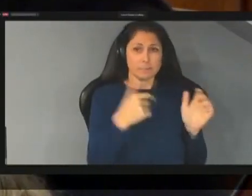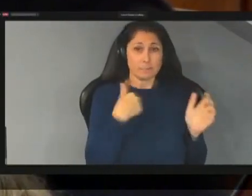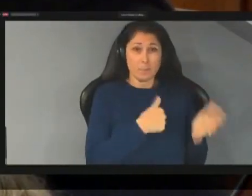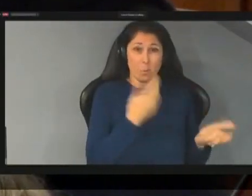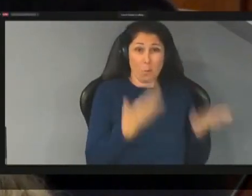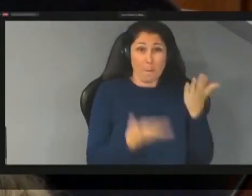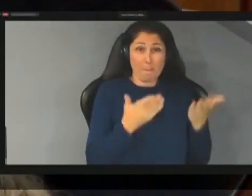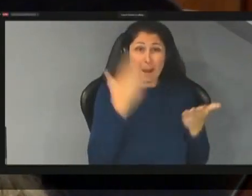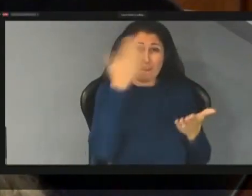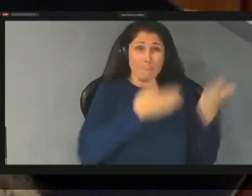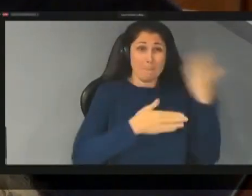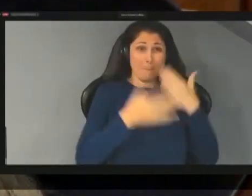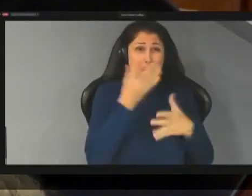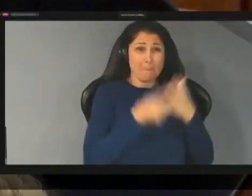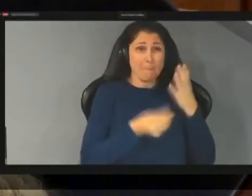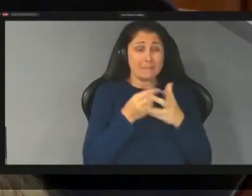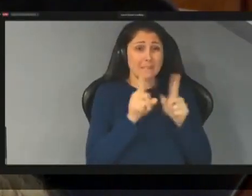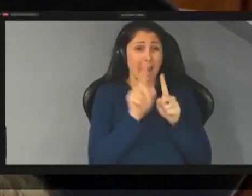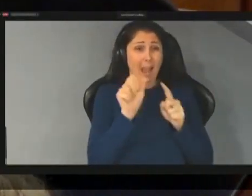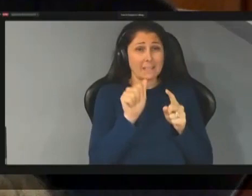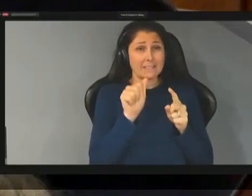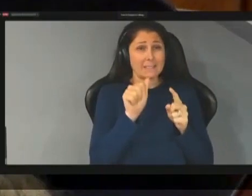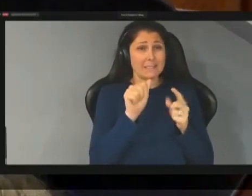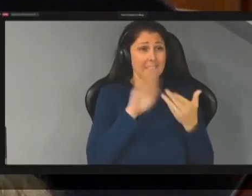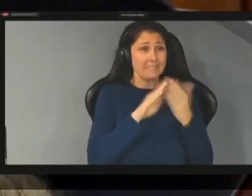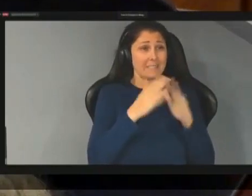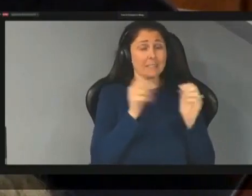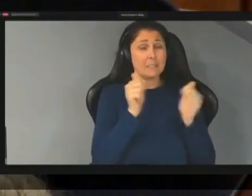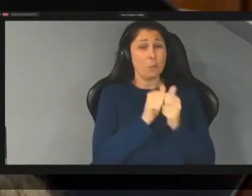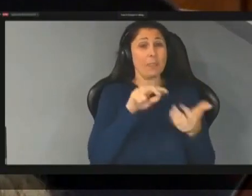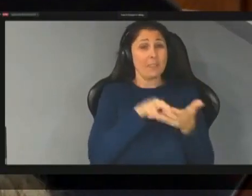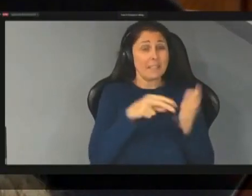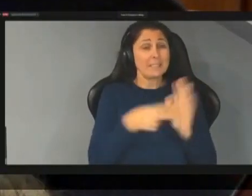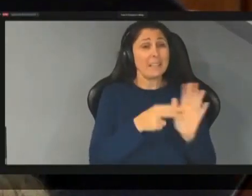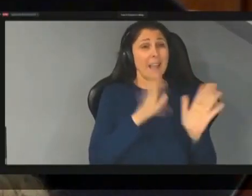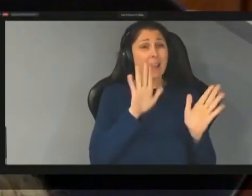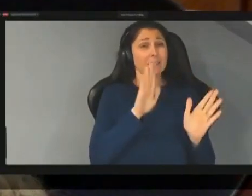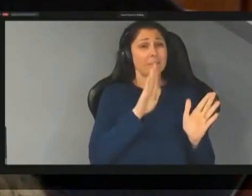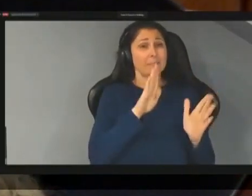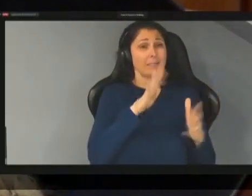as a city with the intent and spirit of the RCO ordinance.